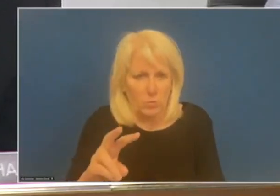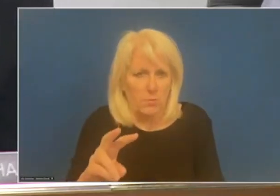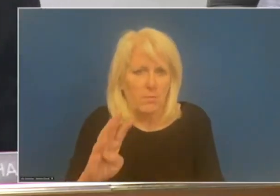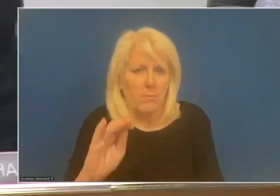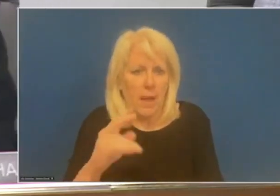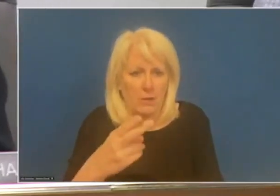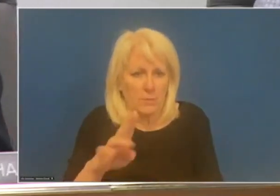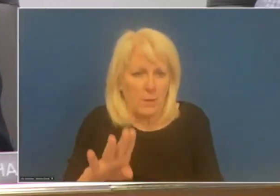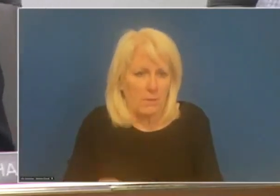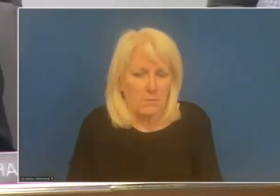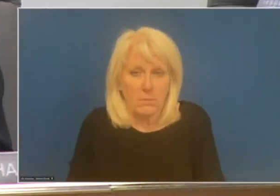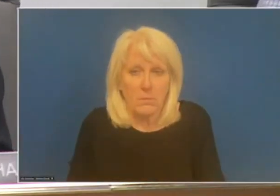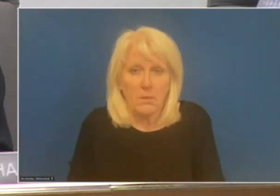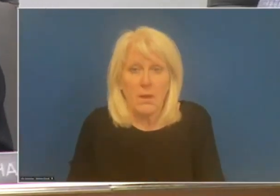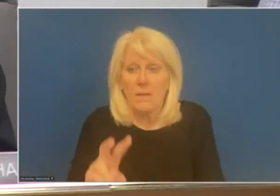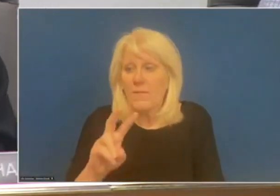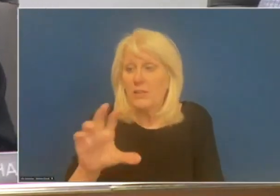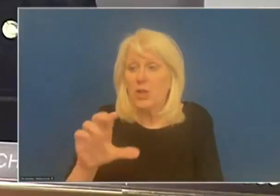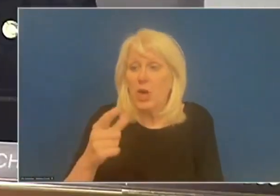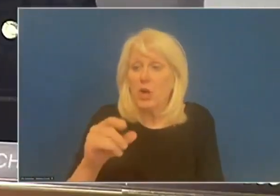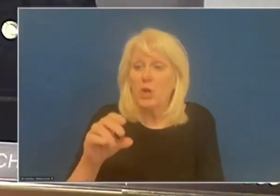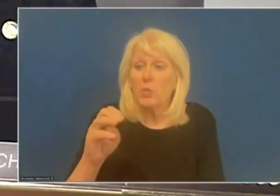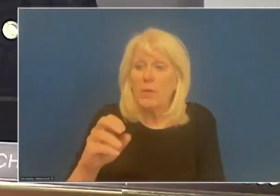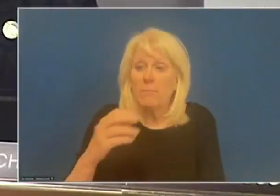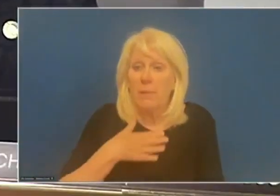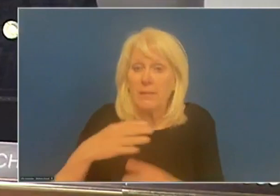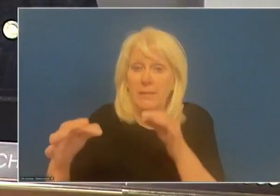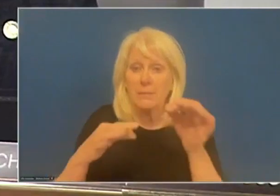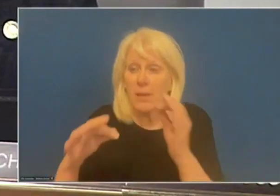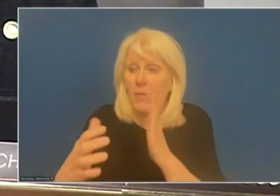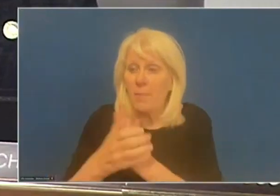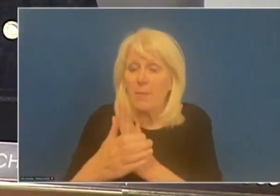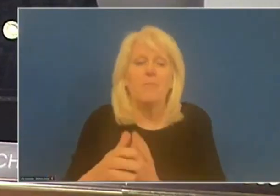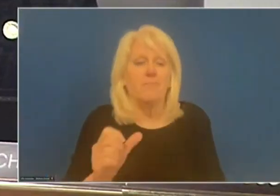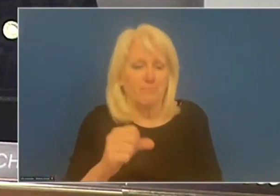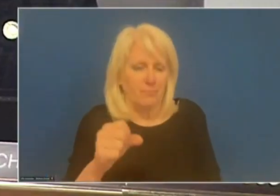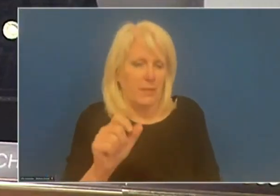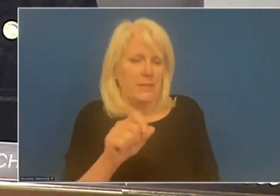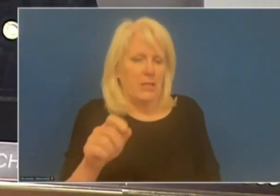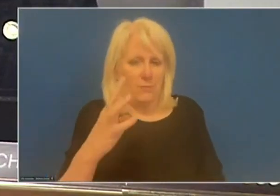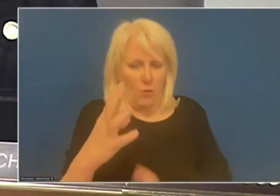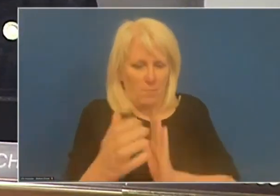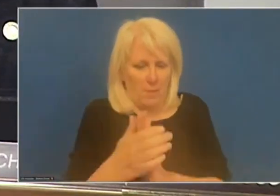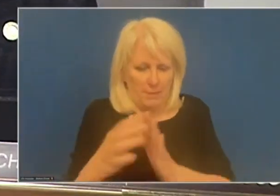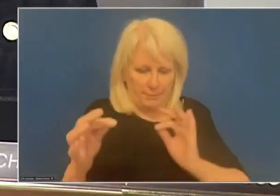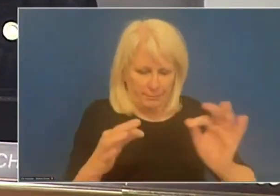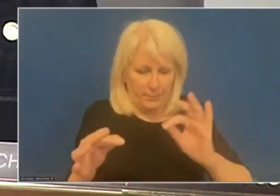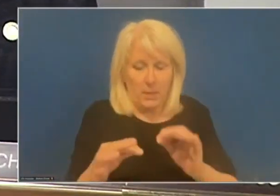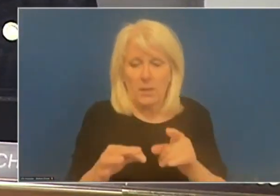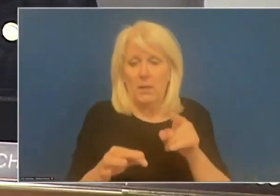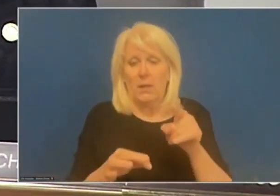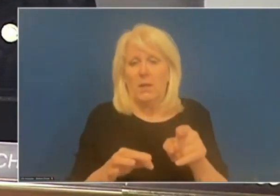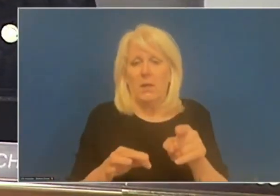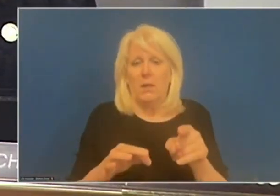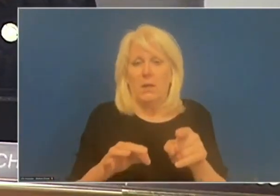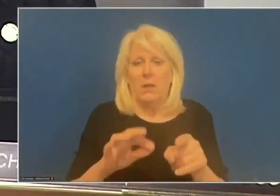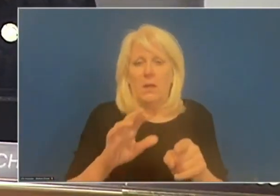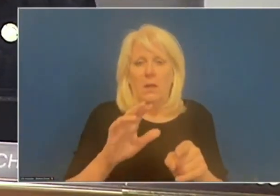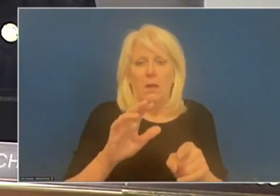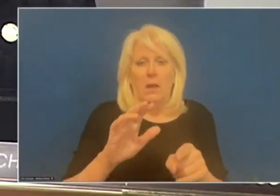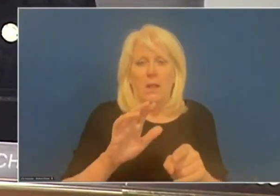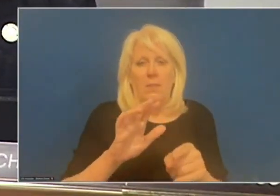Vice Chair Goodwin, would you please explain your amendment? Yes, the Dash 4 Amendment would replace the measure with the text of House